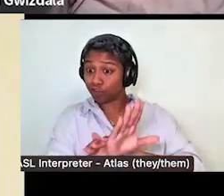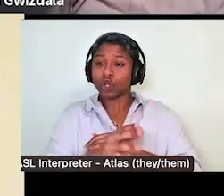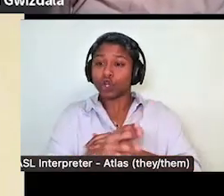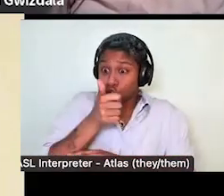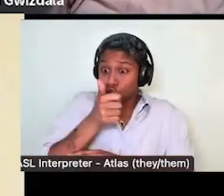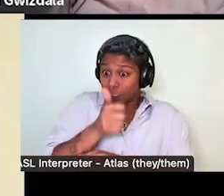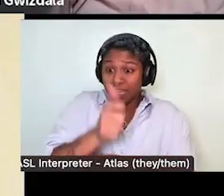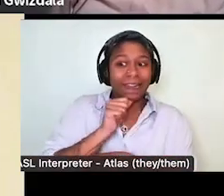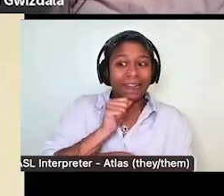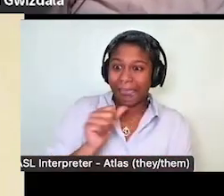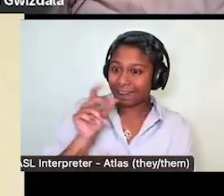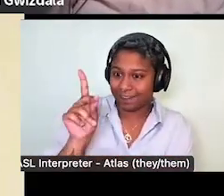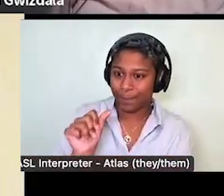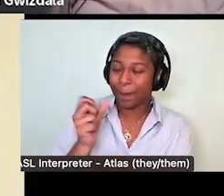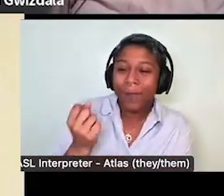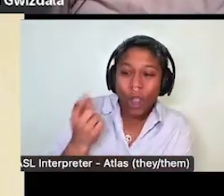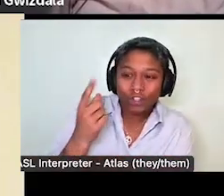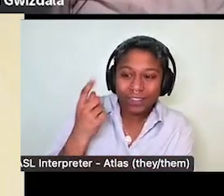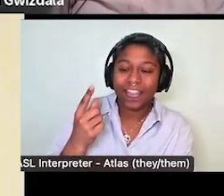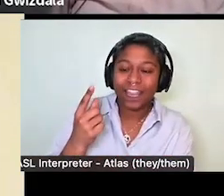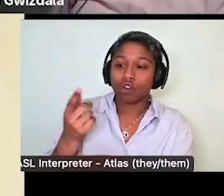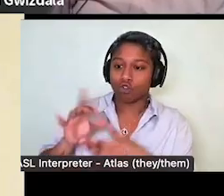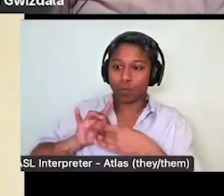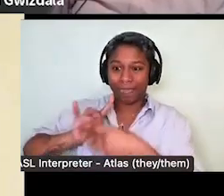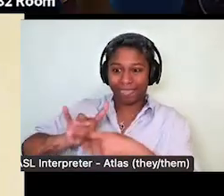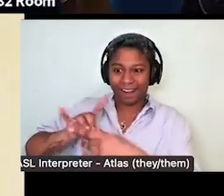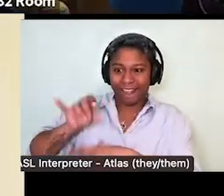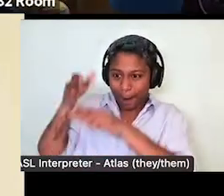association with the individual who is disabled.